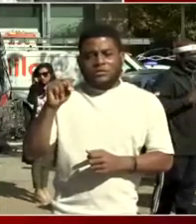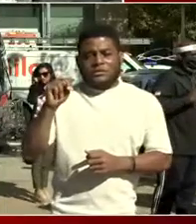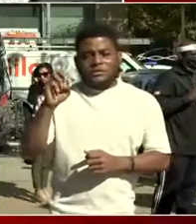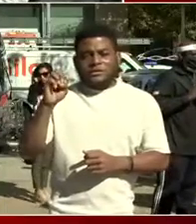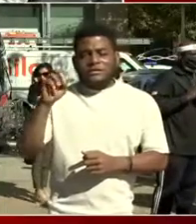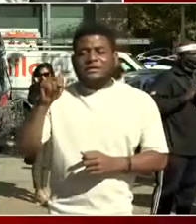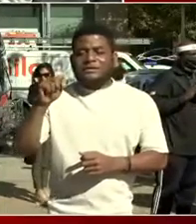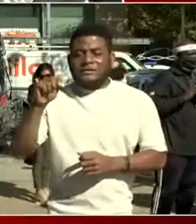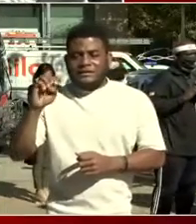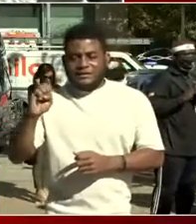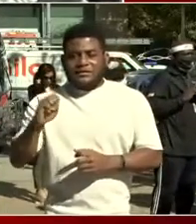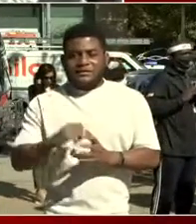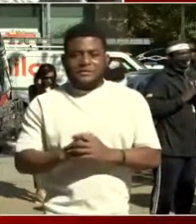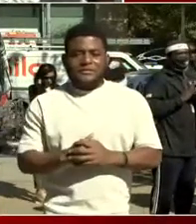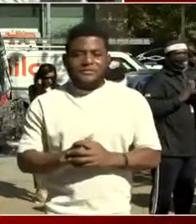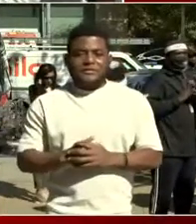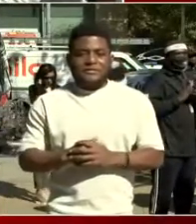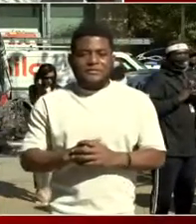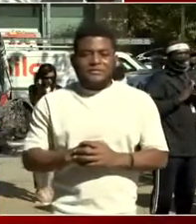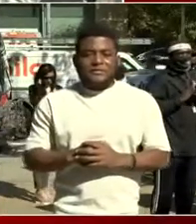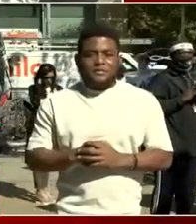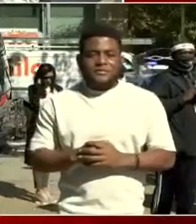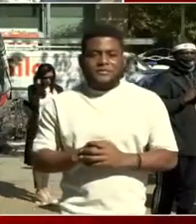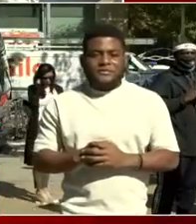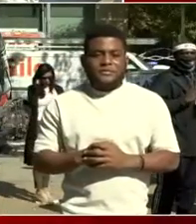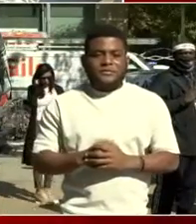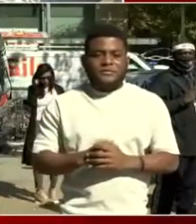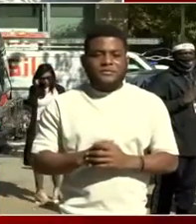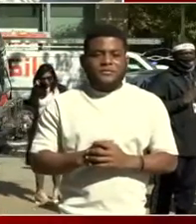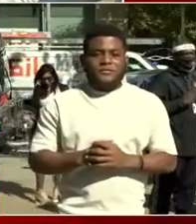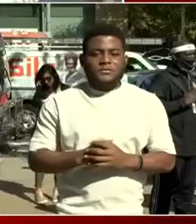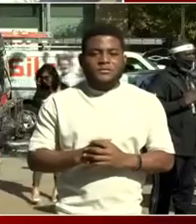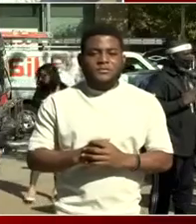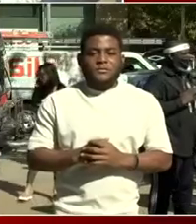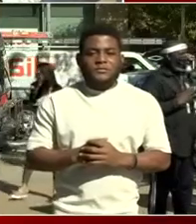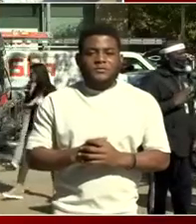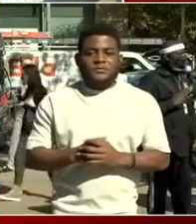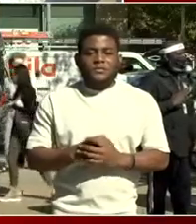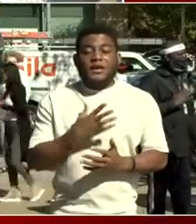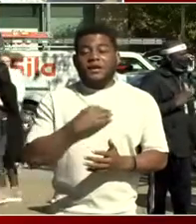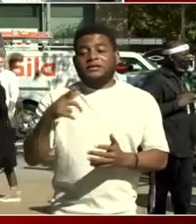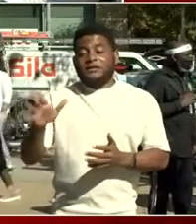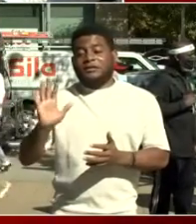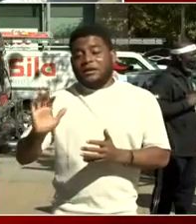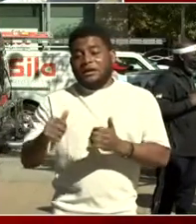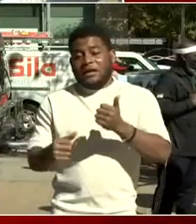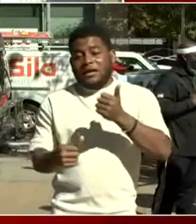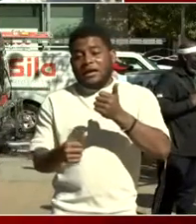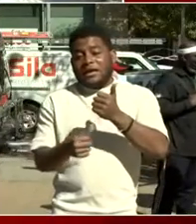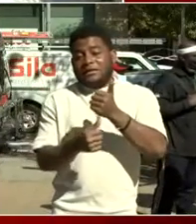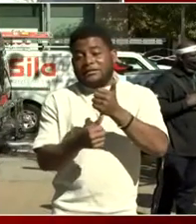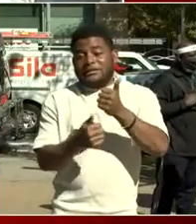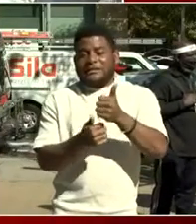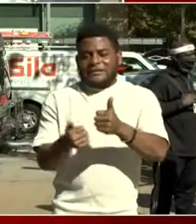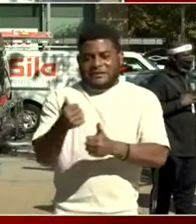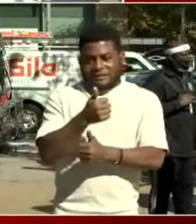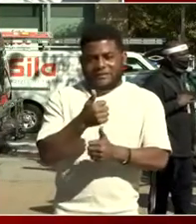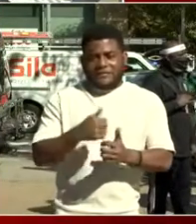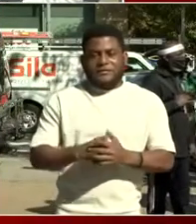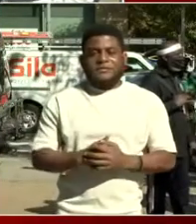Executive Chief for Police, Stuart Immerman, Assistant Chief, Han Kim,